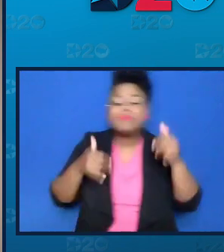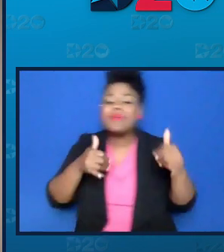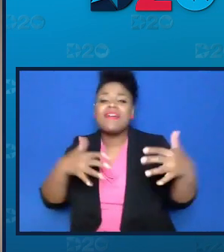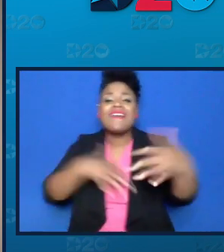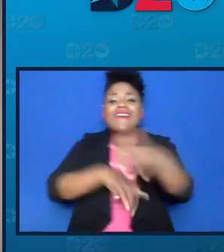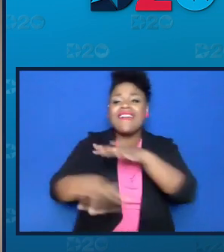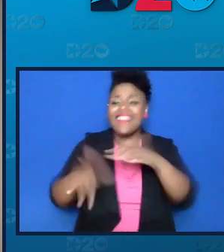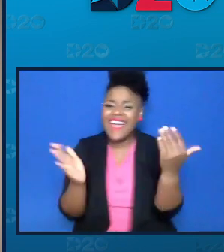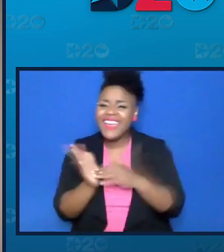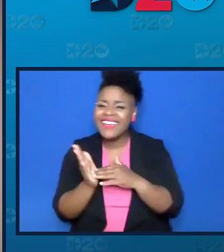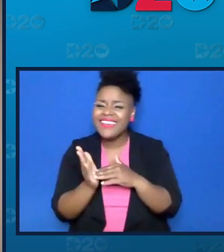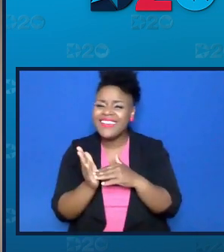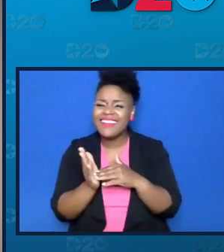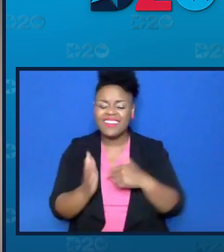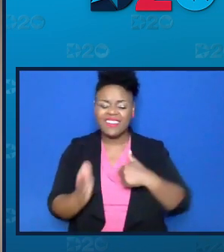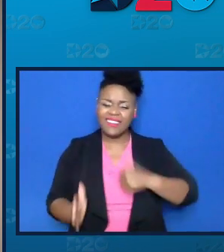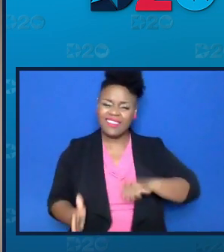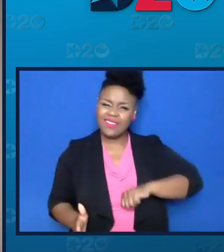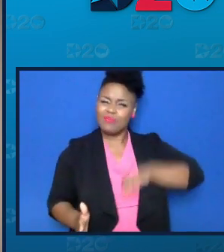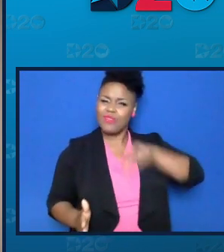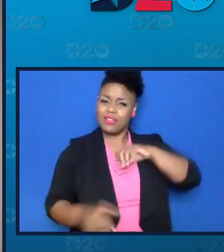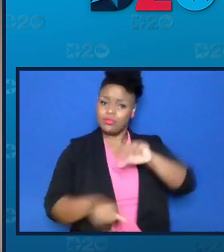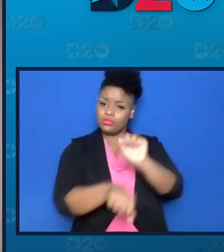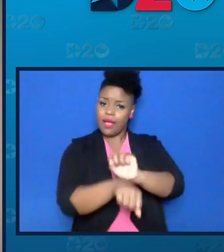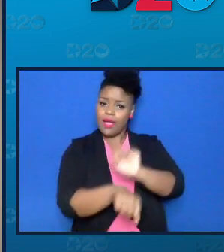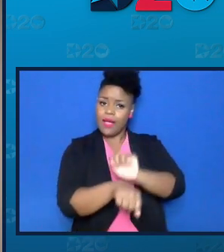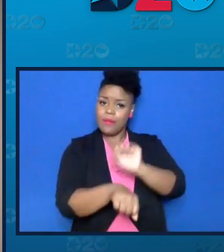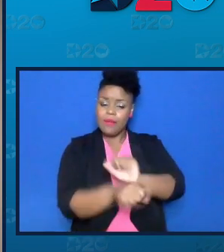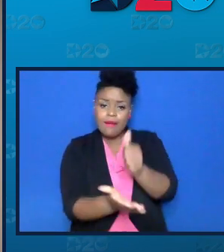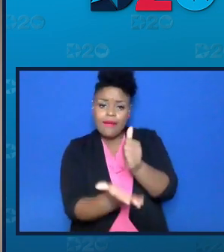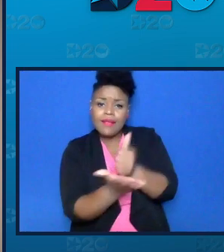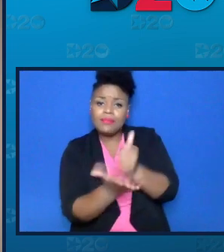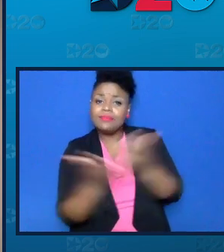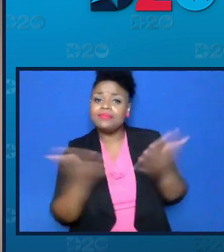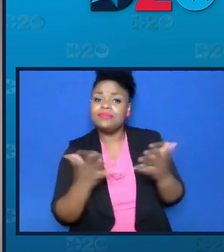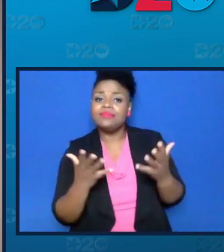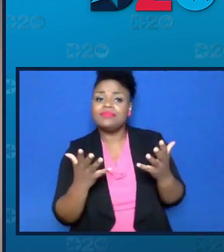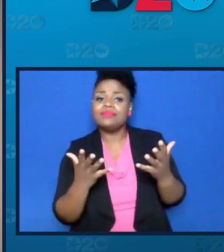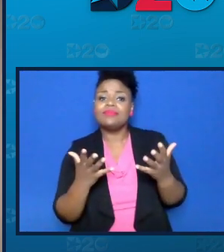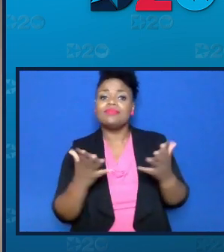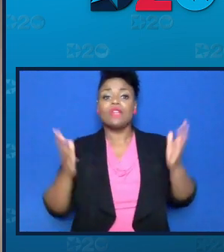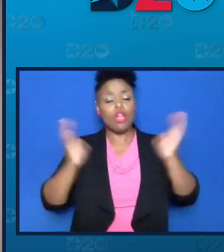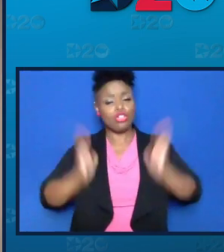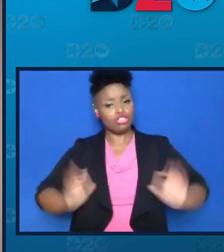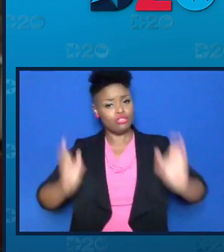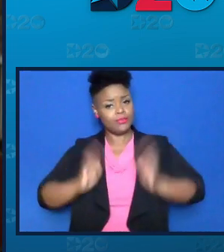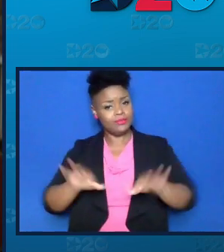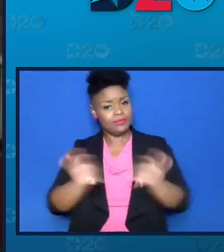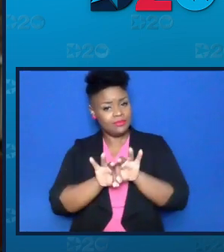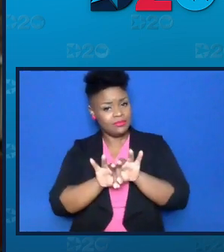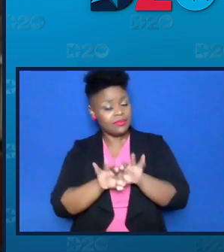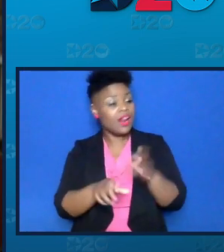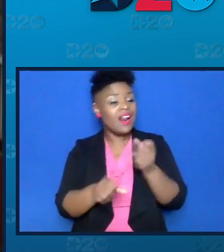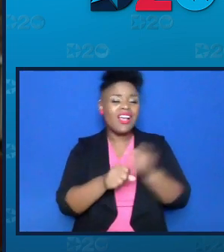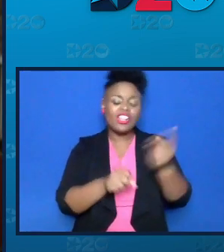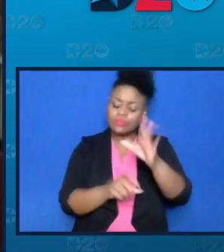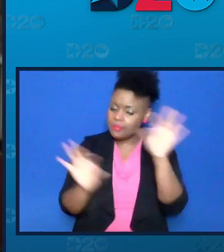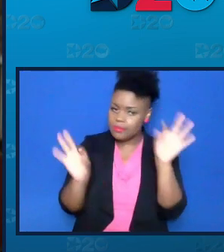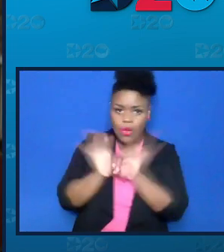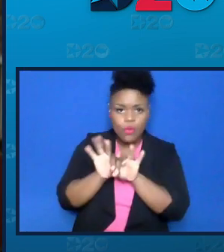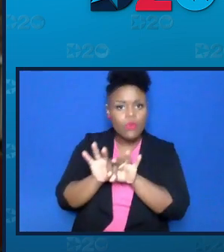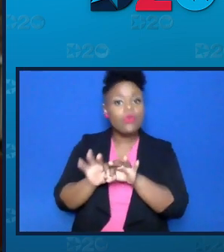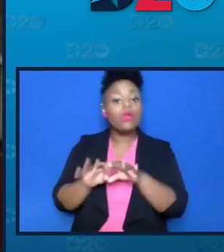our customers. But next year, I want to do it without wearing a mask or gloves. I hope that we are